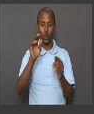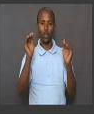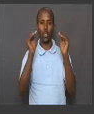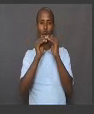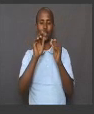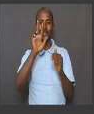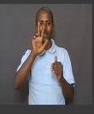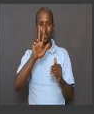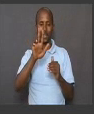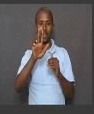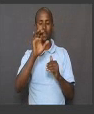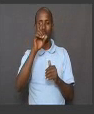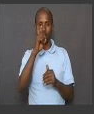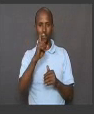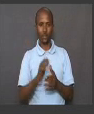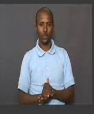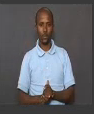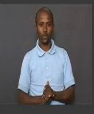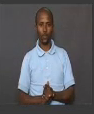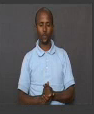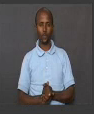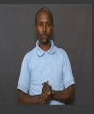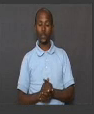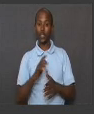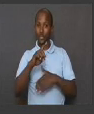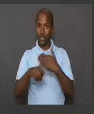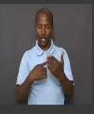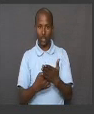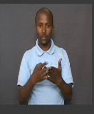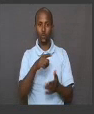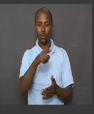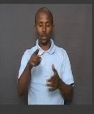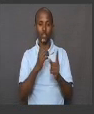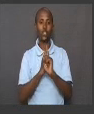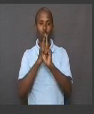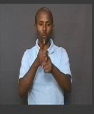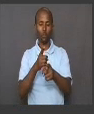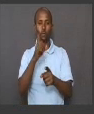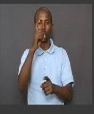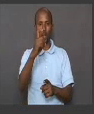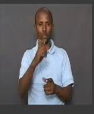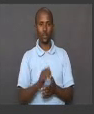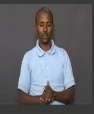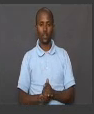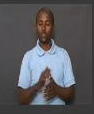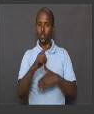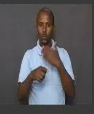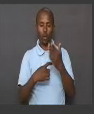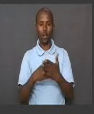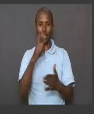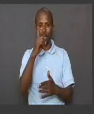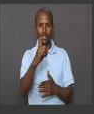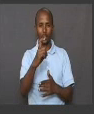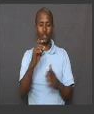equals 3x. Then we can solve for x. So